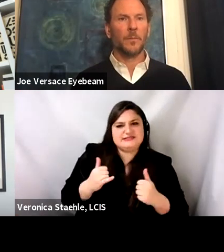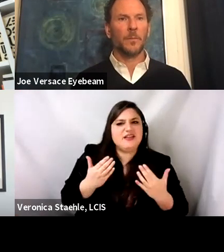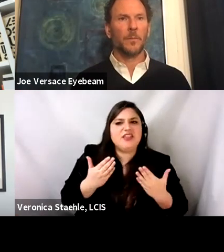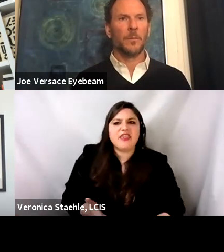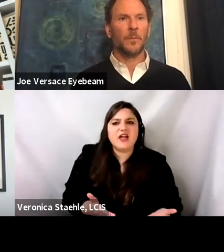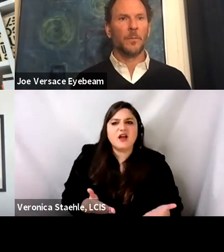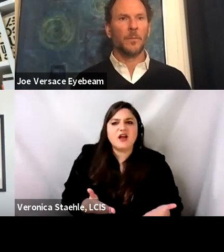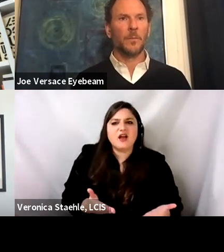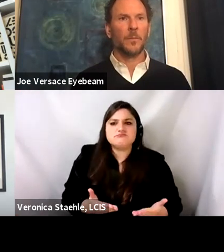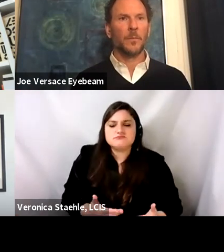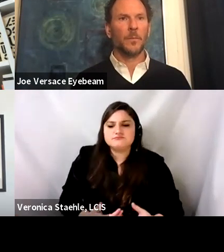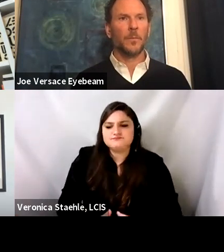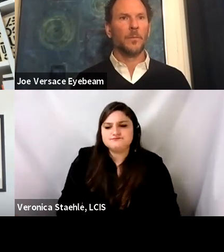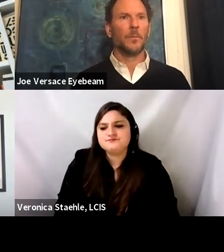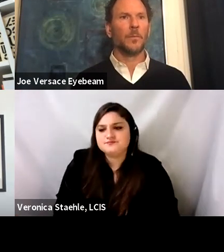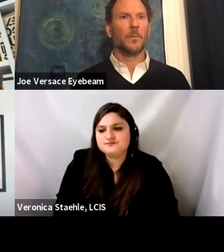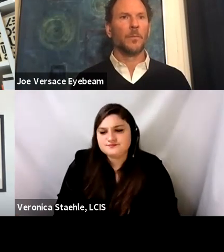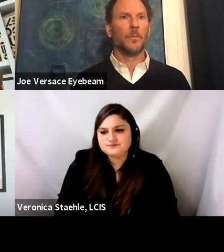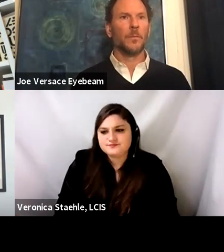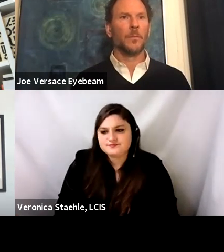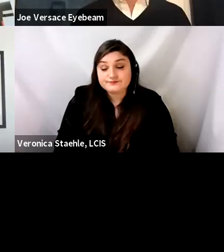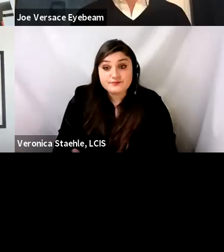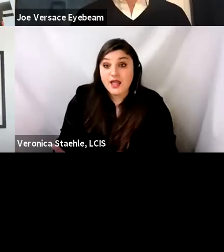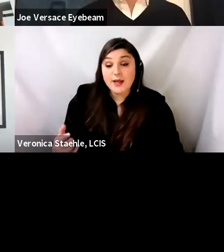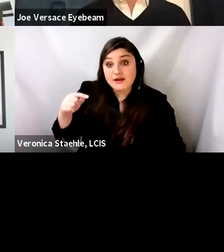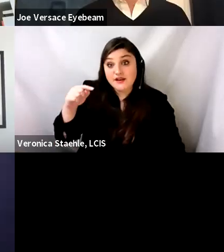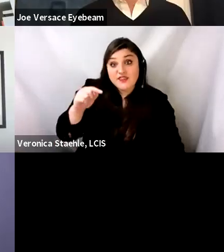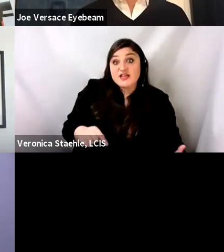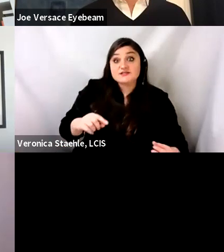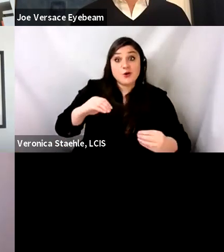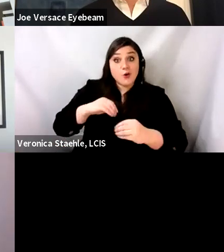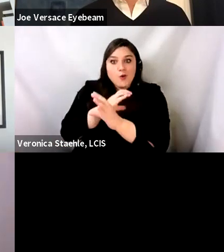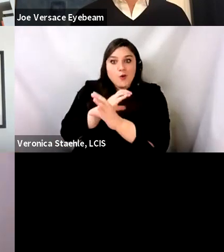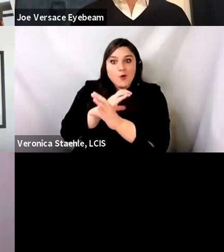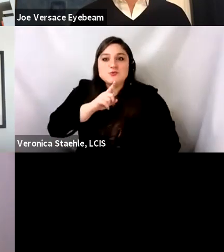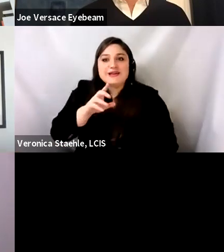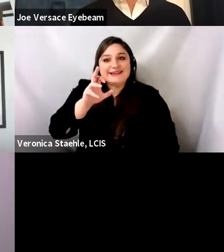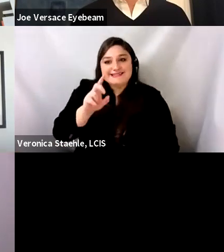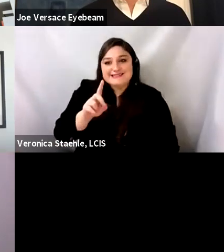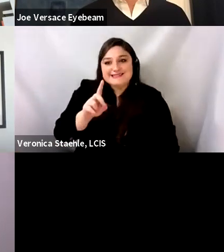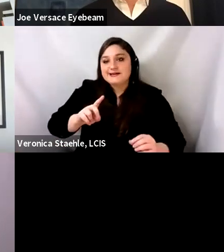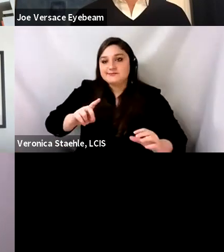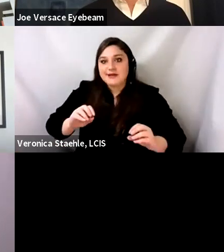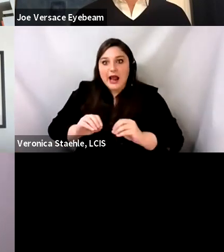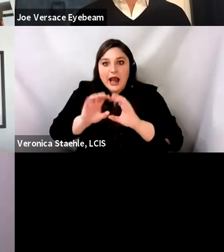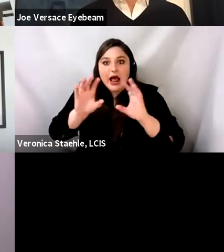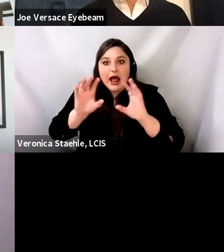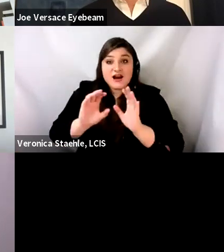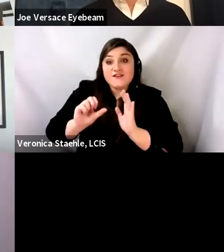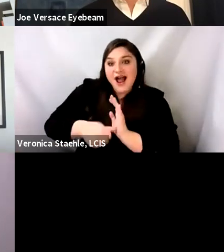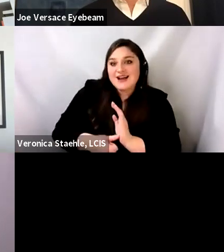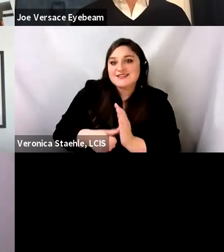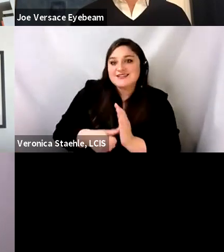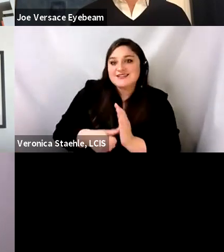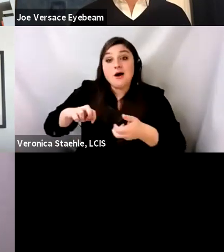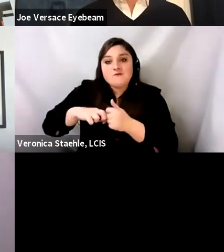similarly, this crisis in many ways has just brought to the fore so many issues that we've all been dealing with for so many years. I guess in the